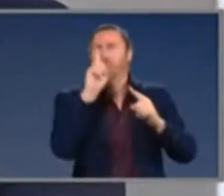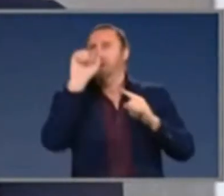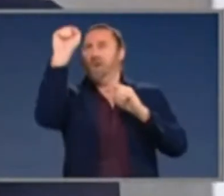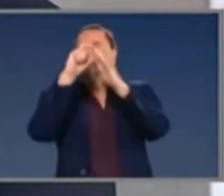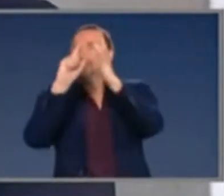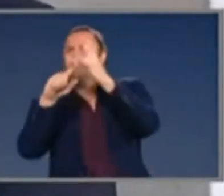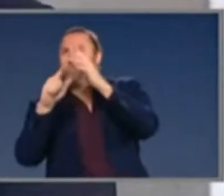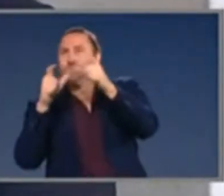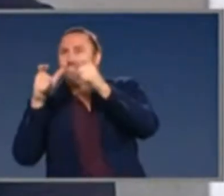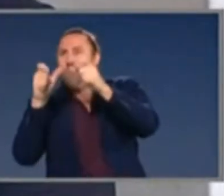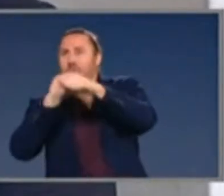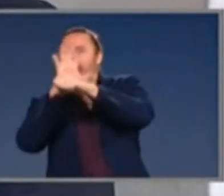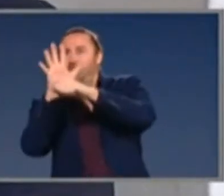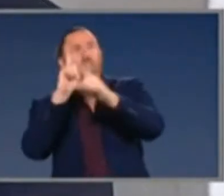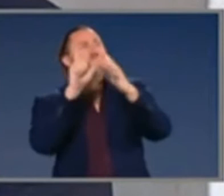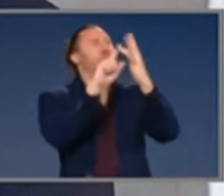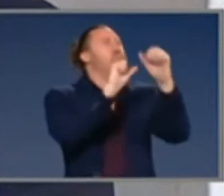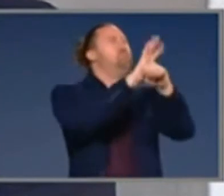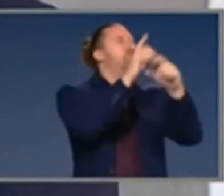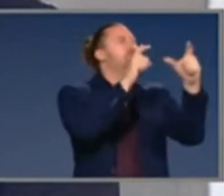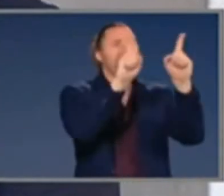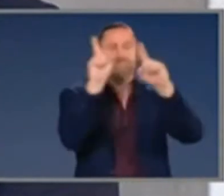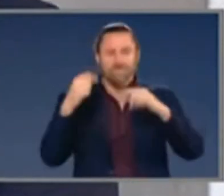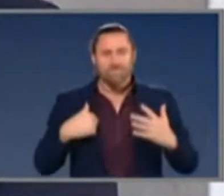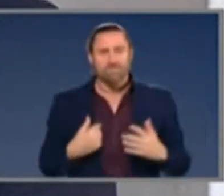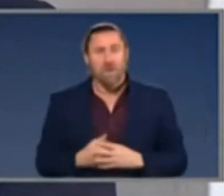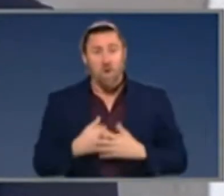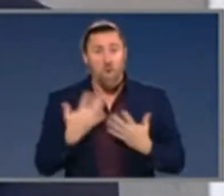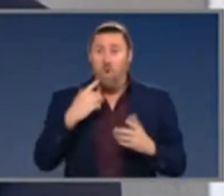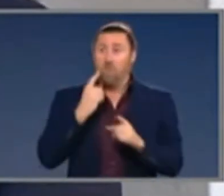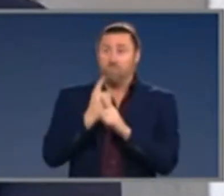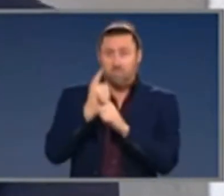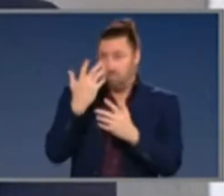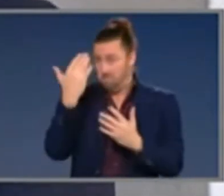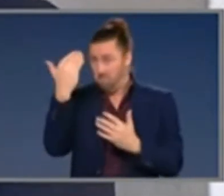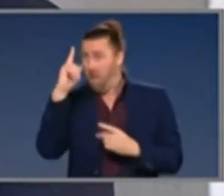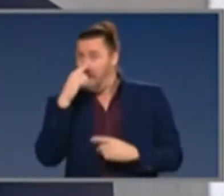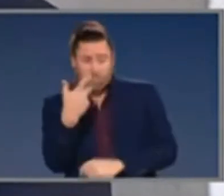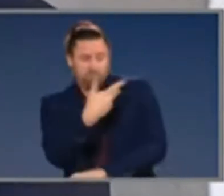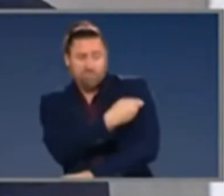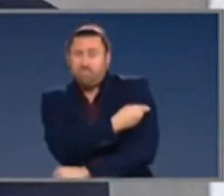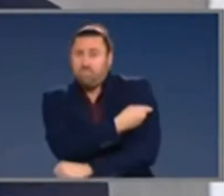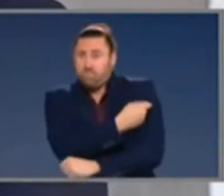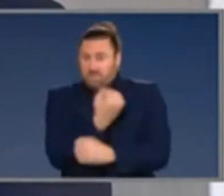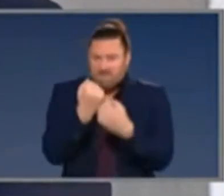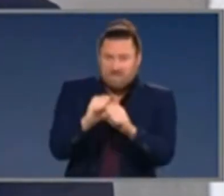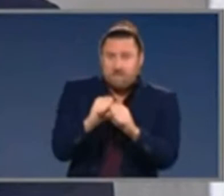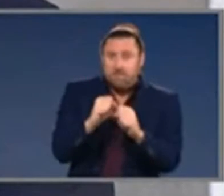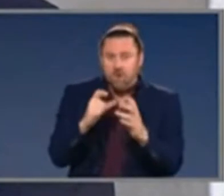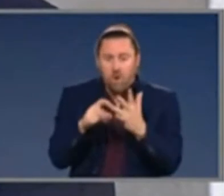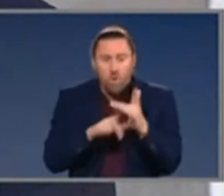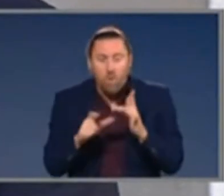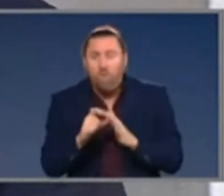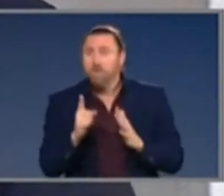and most of my recent calls have particularly been going to the issue of accessing vaccines and their production and things of that nature, and